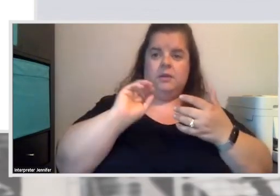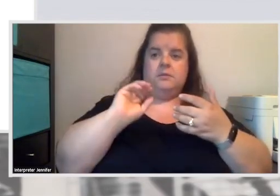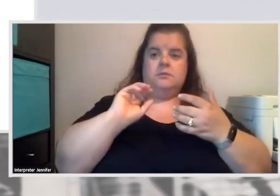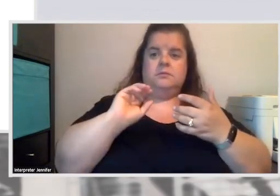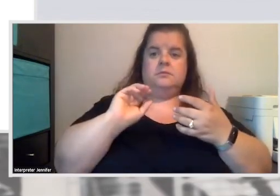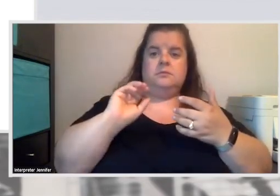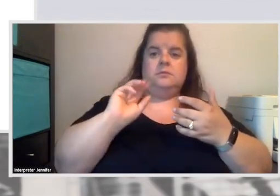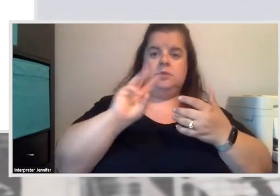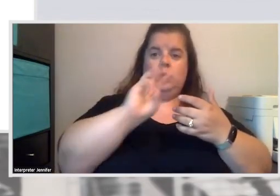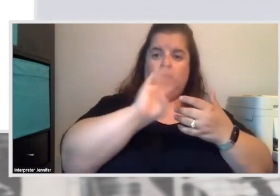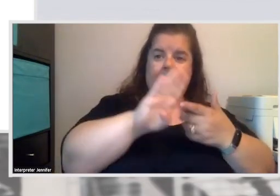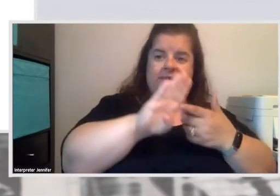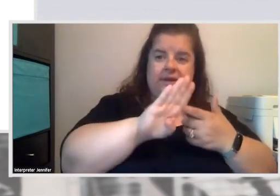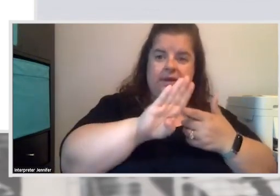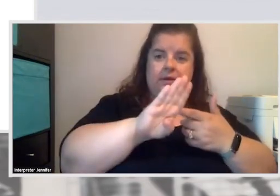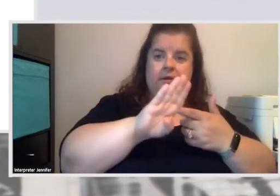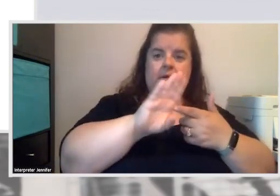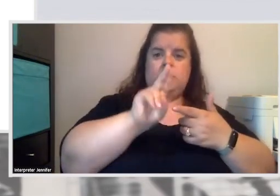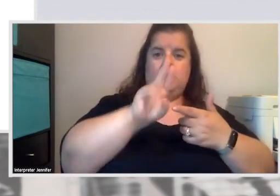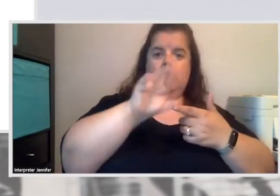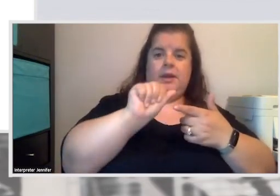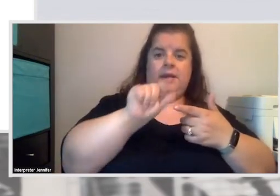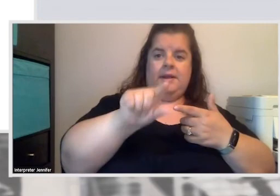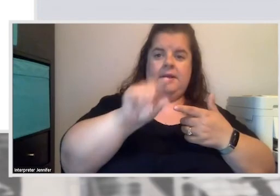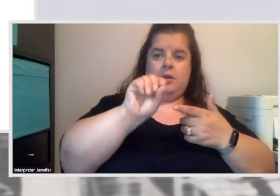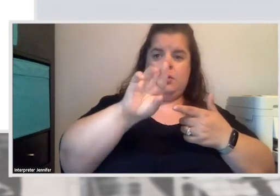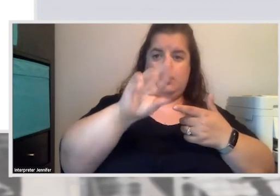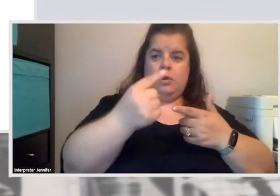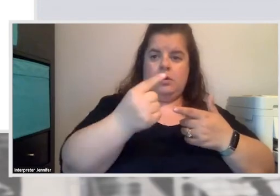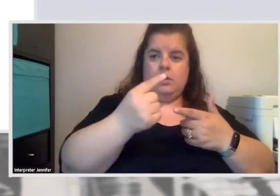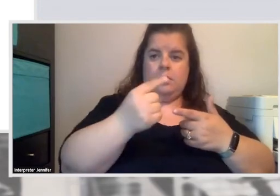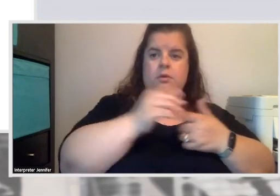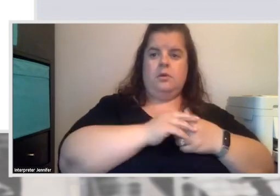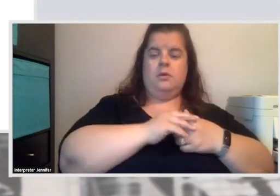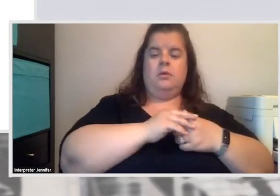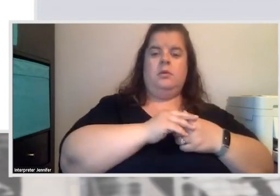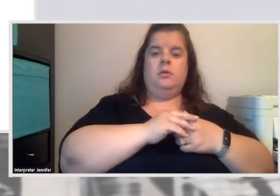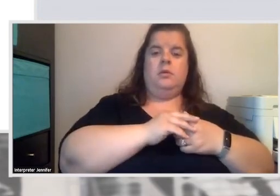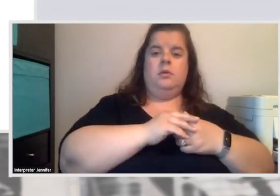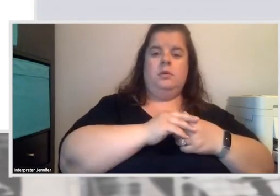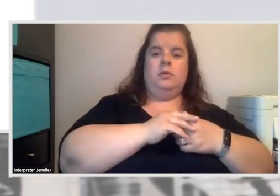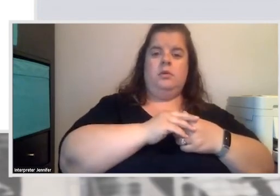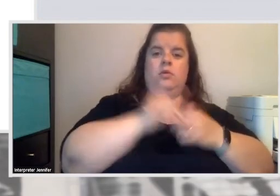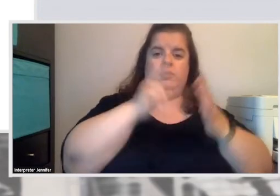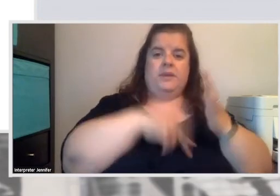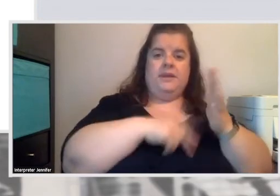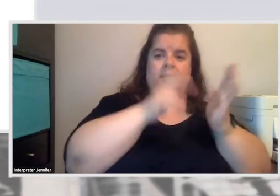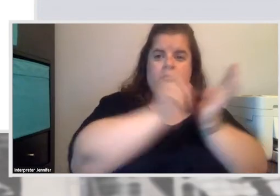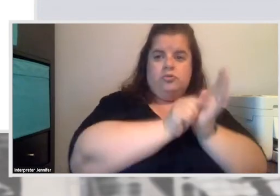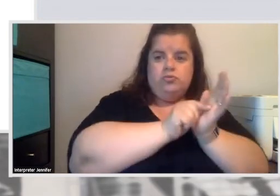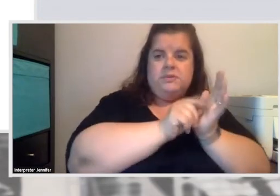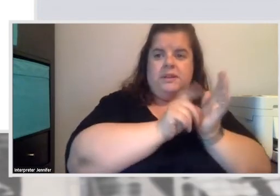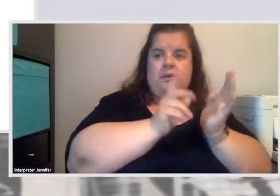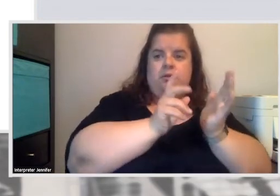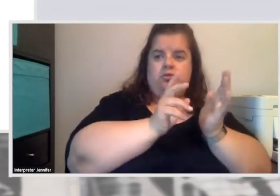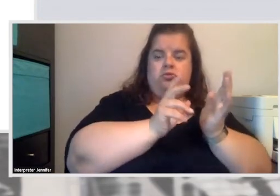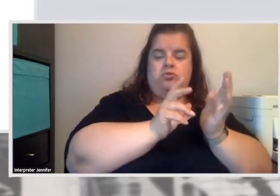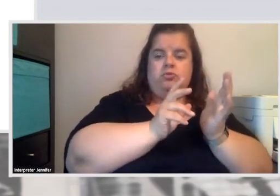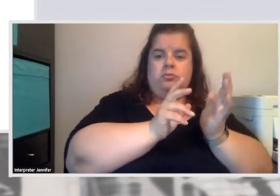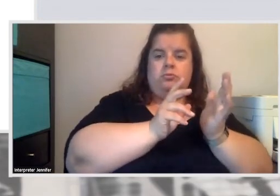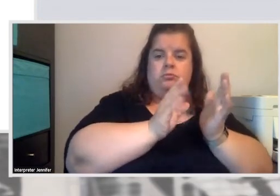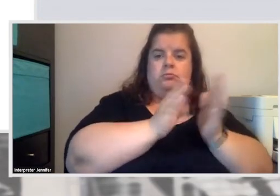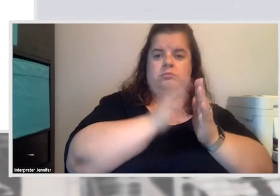our website. You can go to our website, read our newsletter. You can go to the next